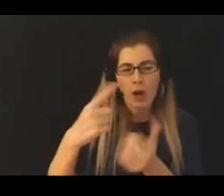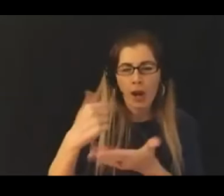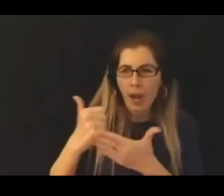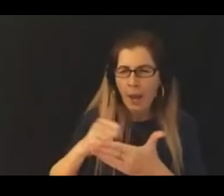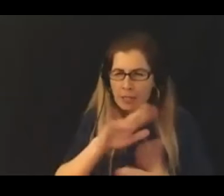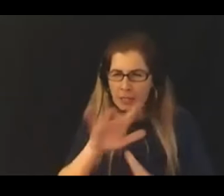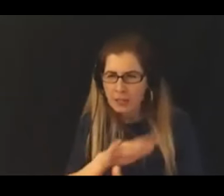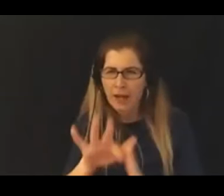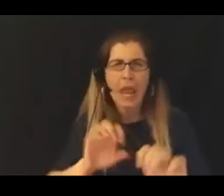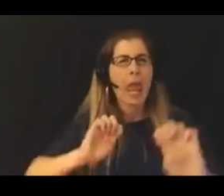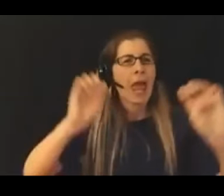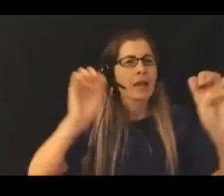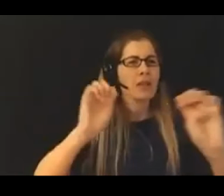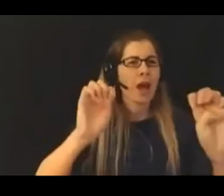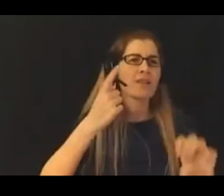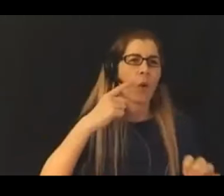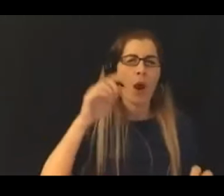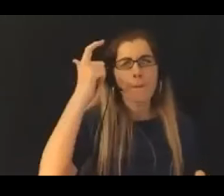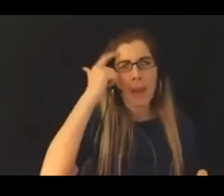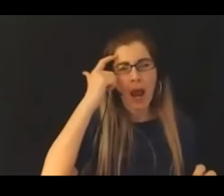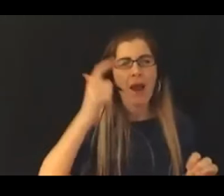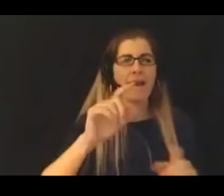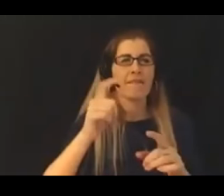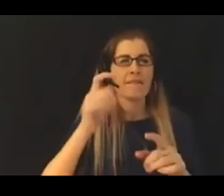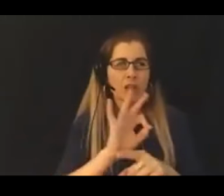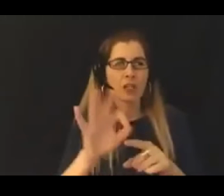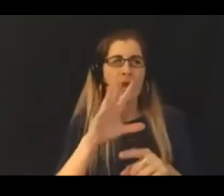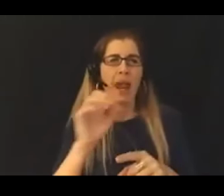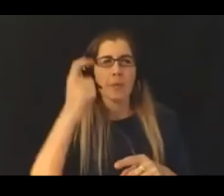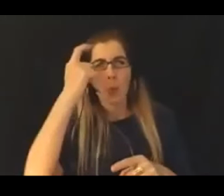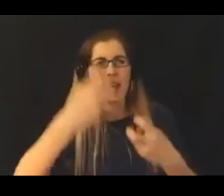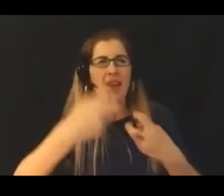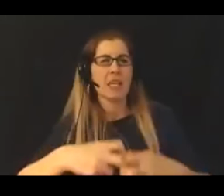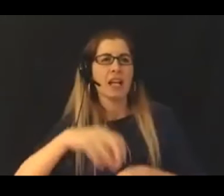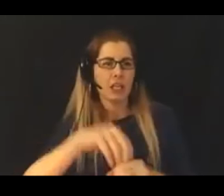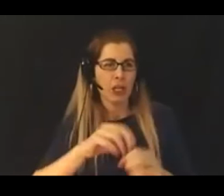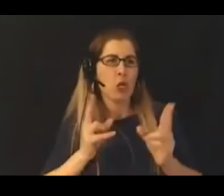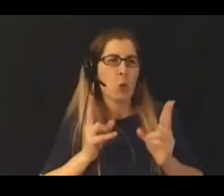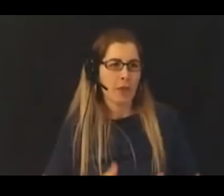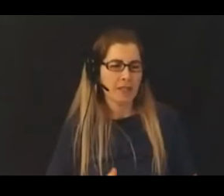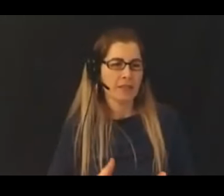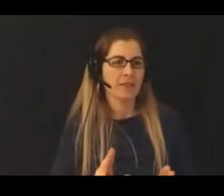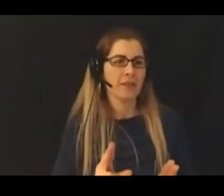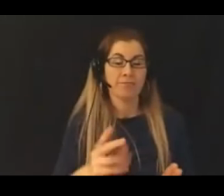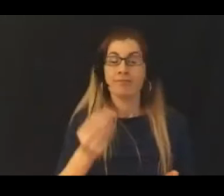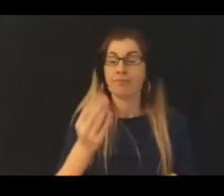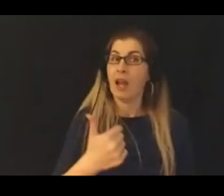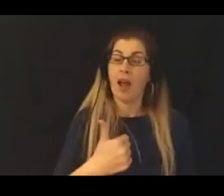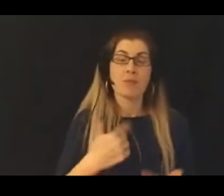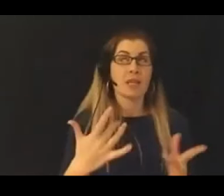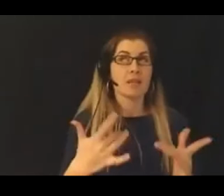on cognitive functioning and brain physiology in humans. And so I was very excited to do